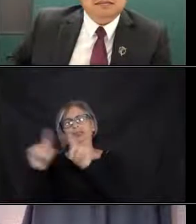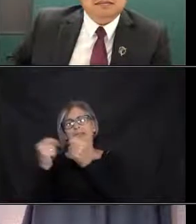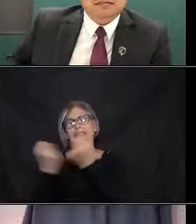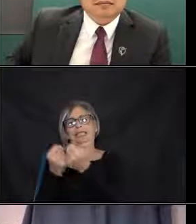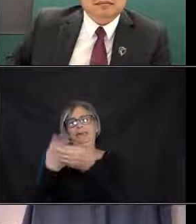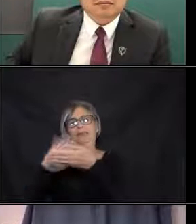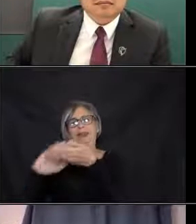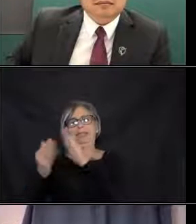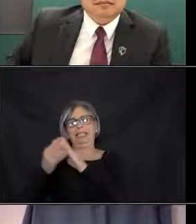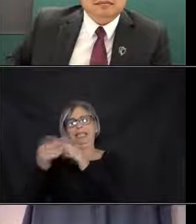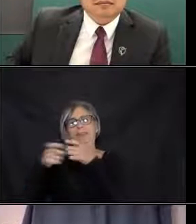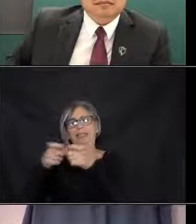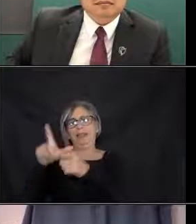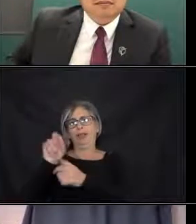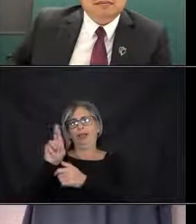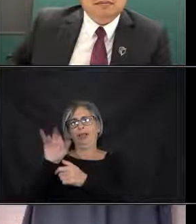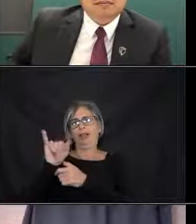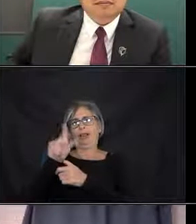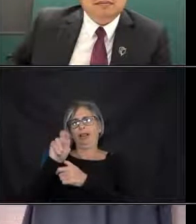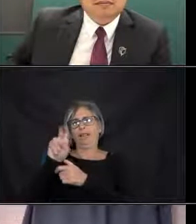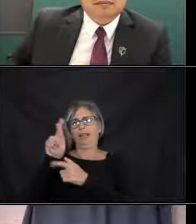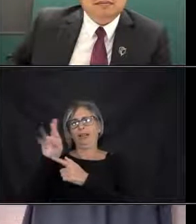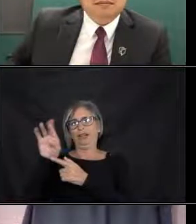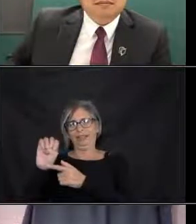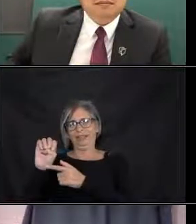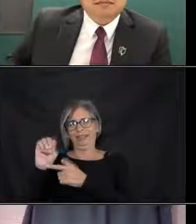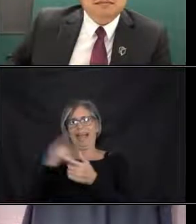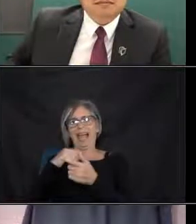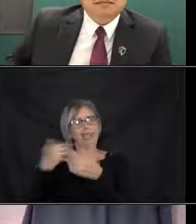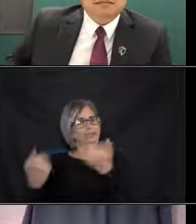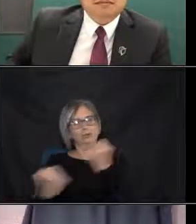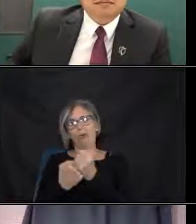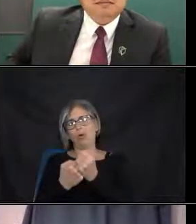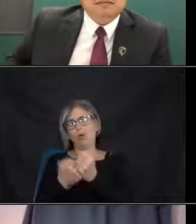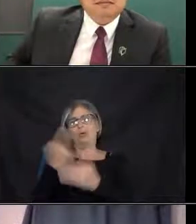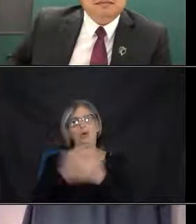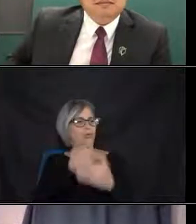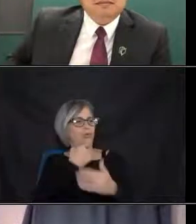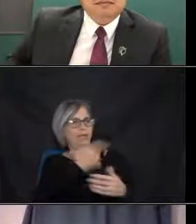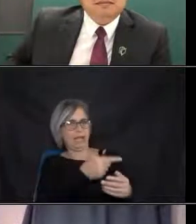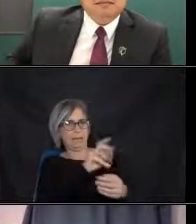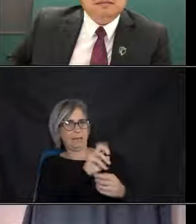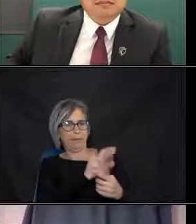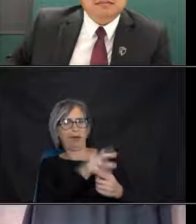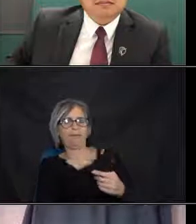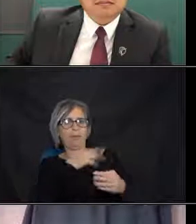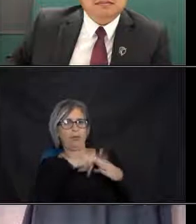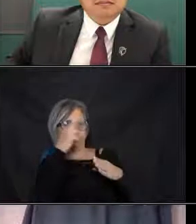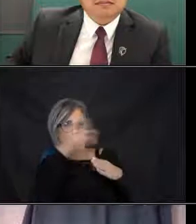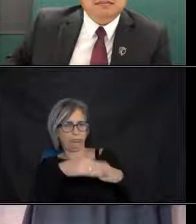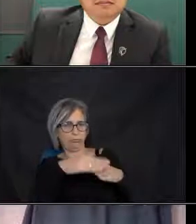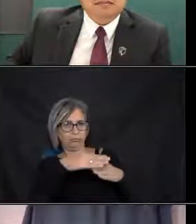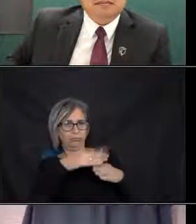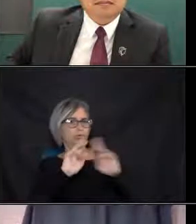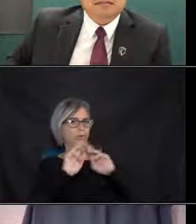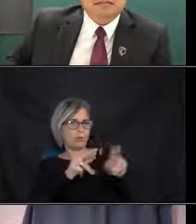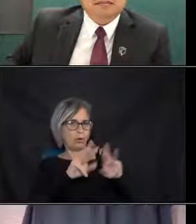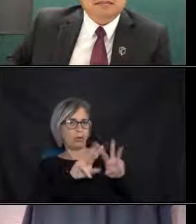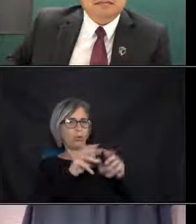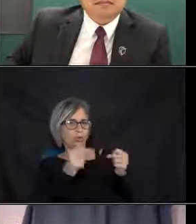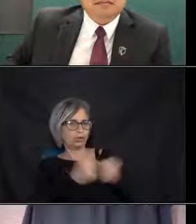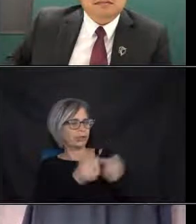manager, Laura Laverio. So I will go along with what you're stating with the addition of that workshop or